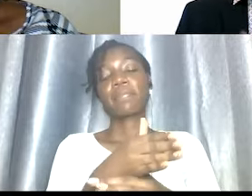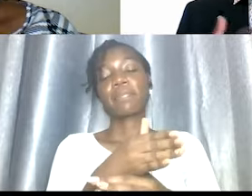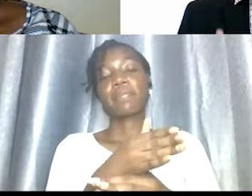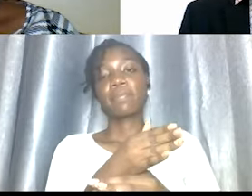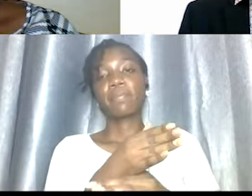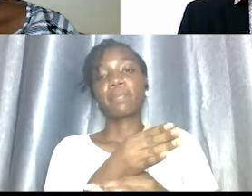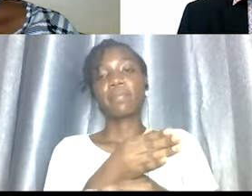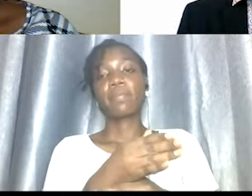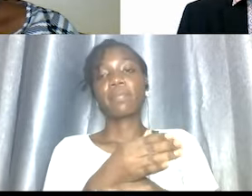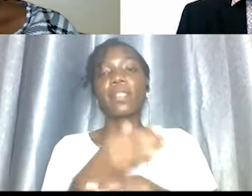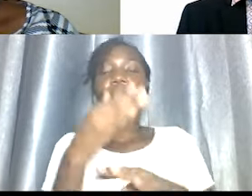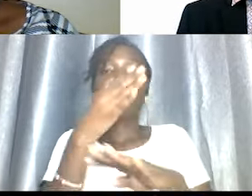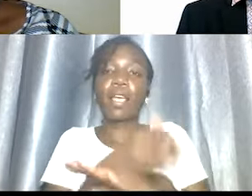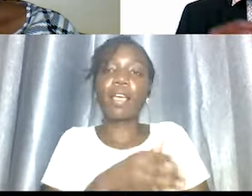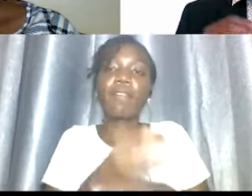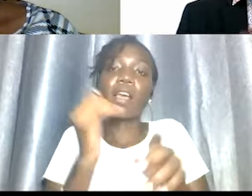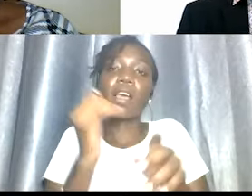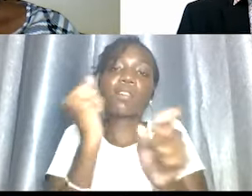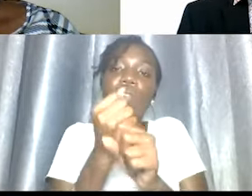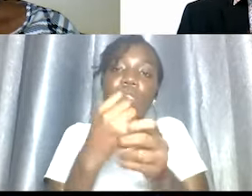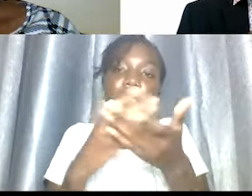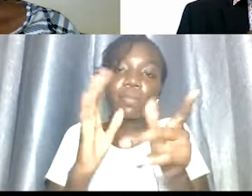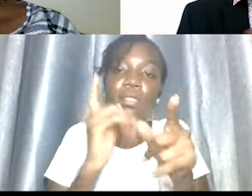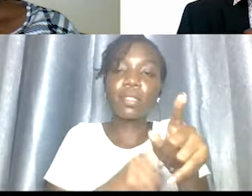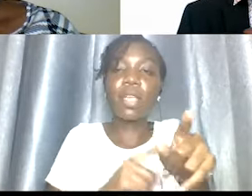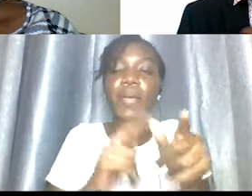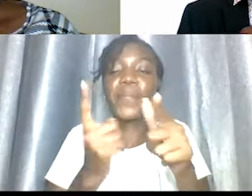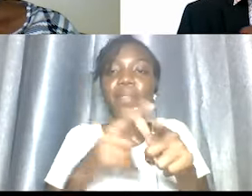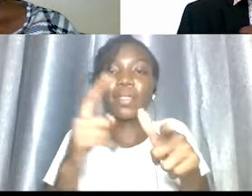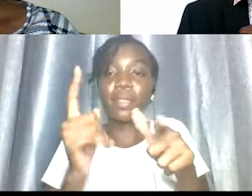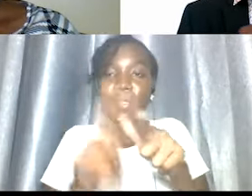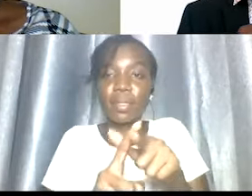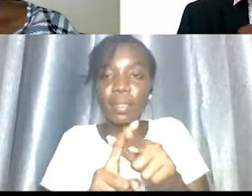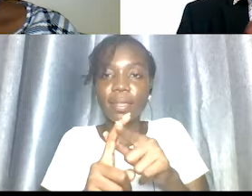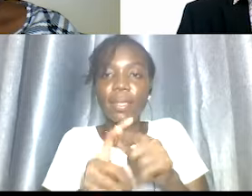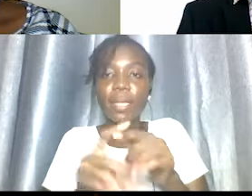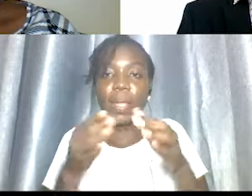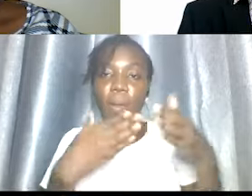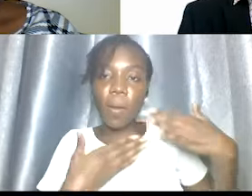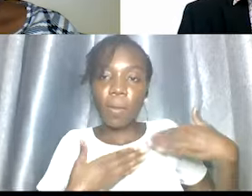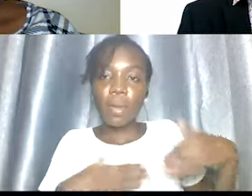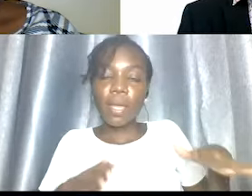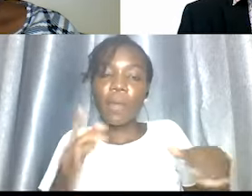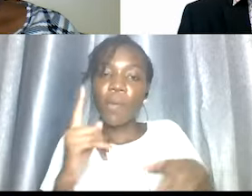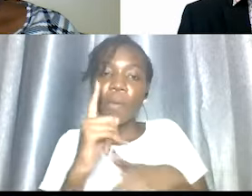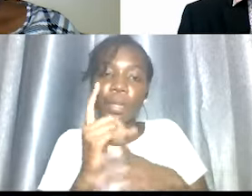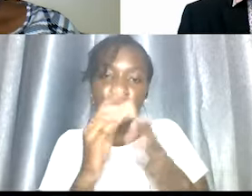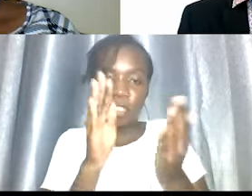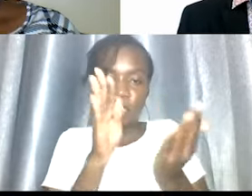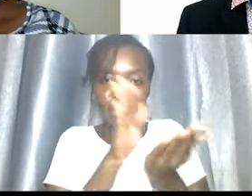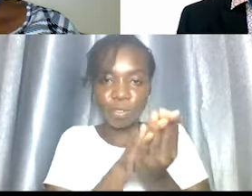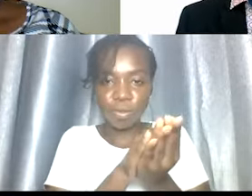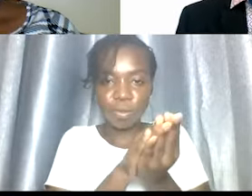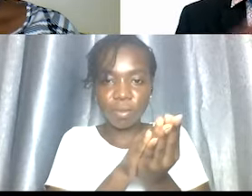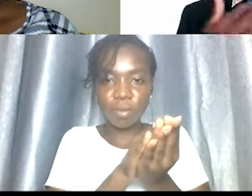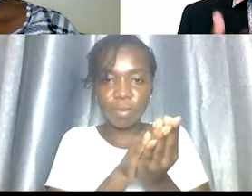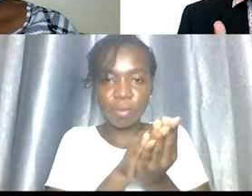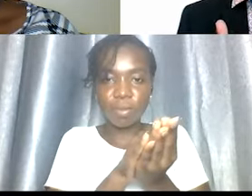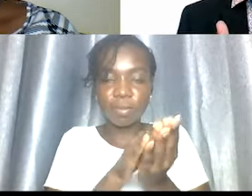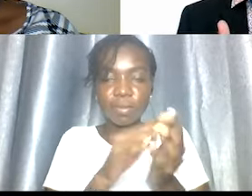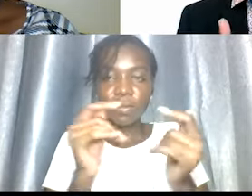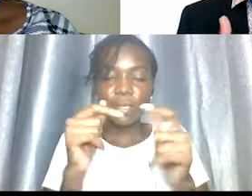I spent some time in Turks and Caicos opening up one of the retail stores in Turks and Caicos, managing